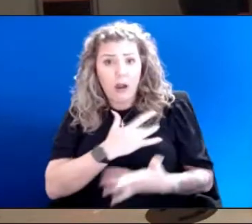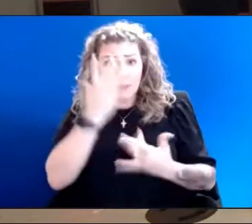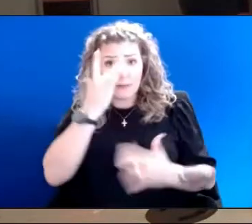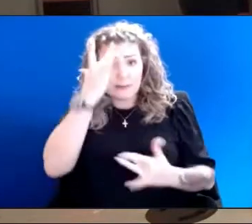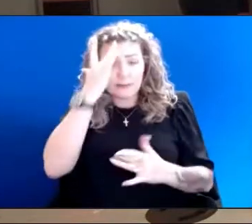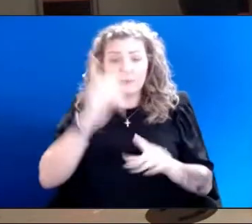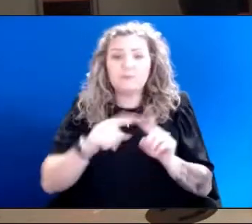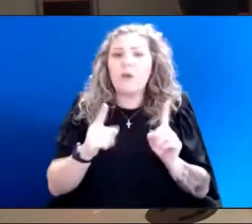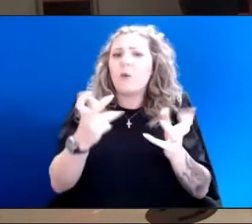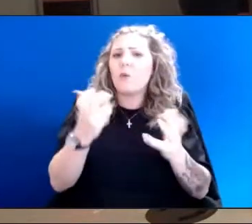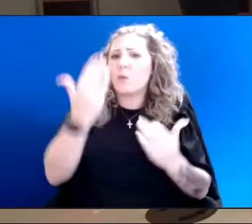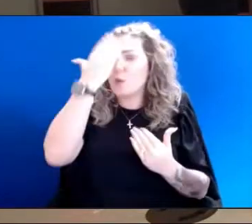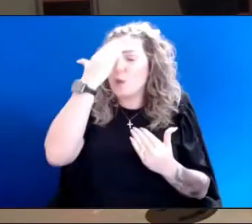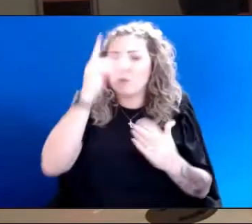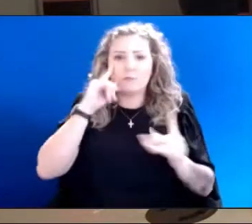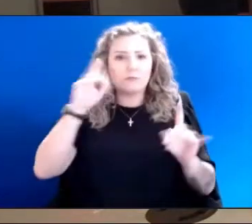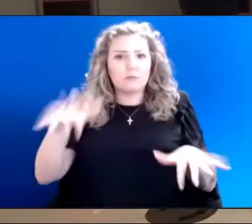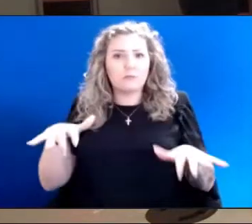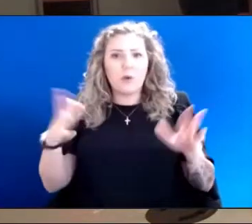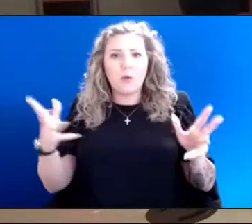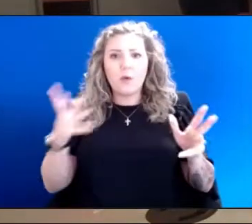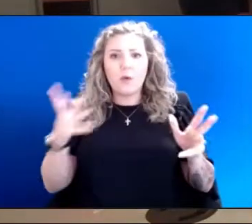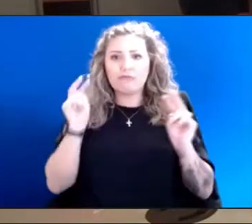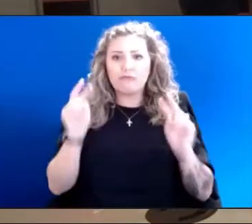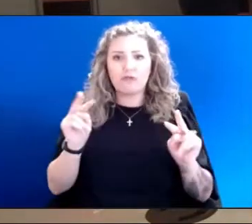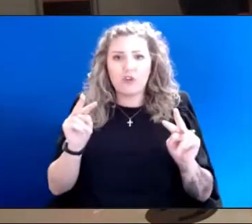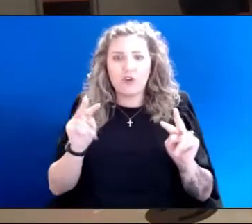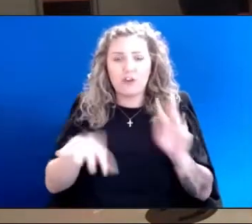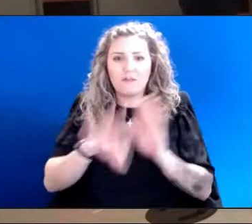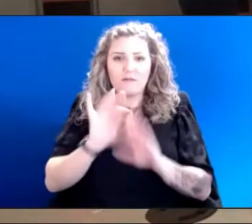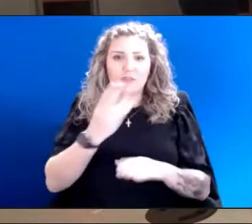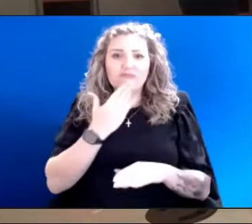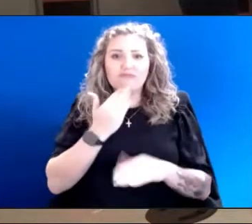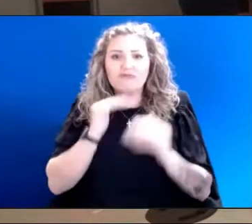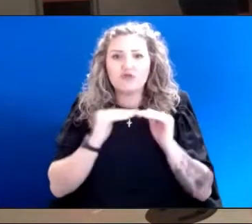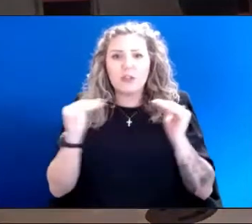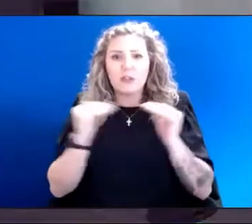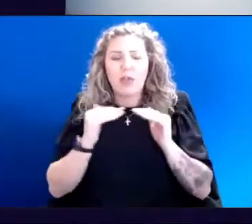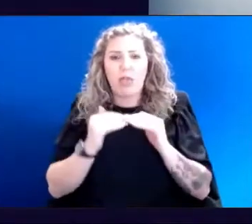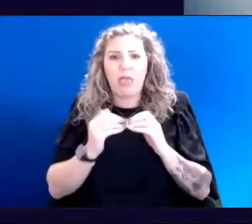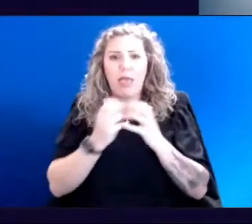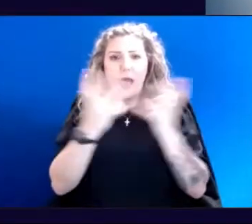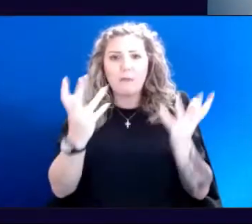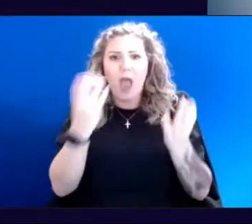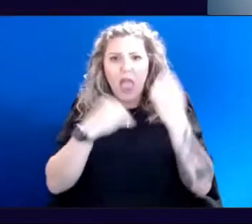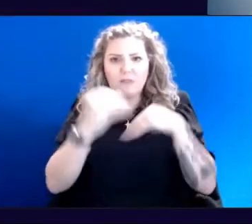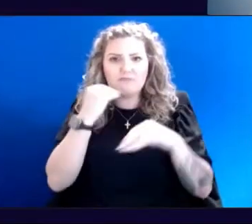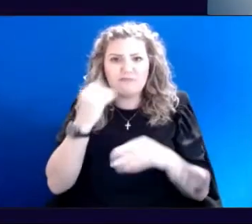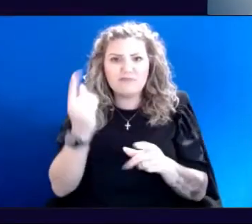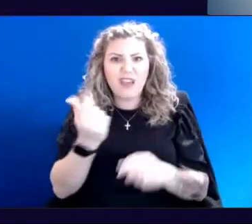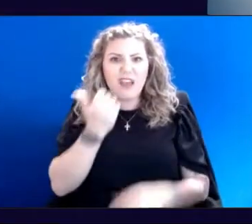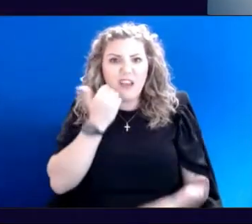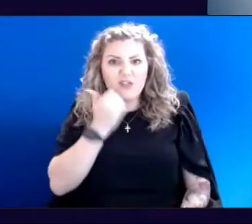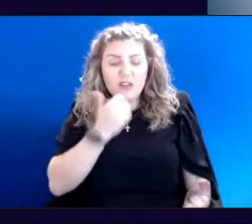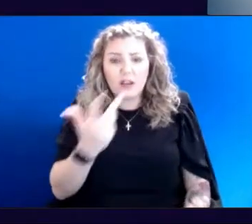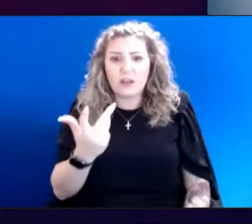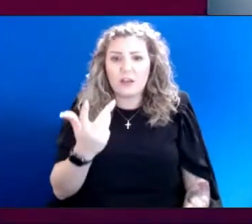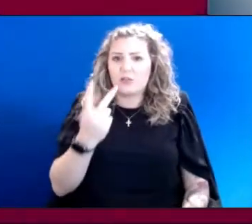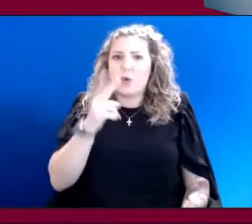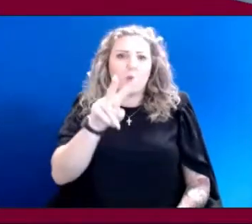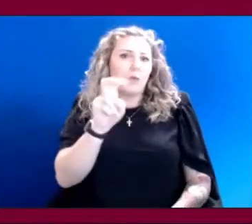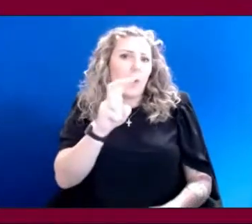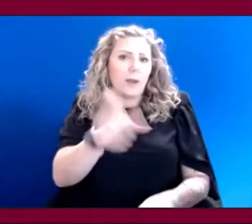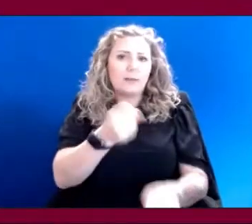you guys are stunned at what we looked at when we found sugar levels and how much we're consuming regularly. Well, 200 years ago, we